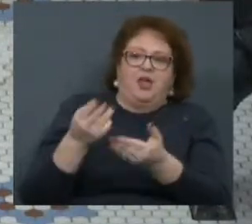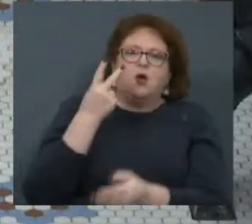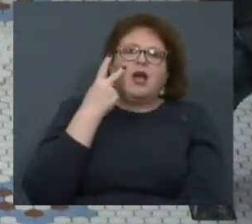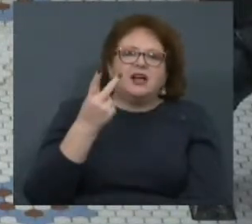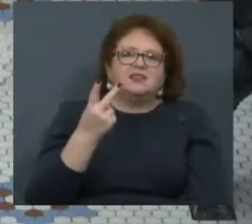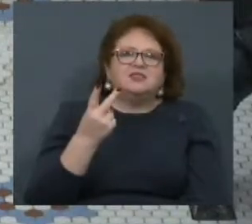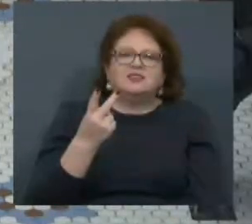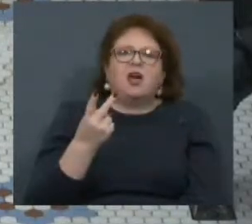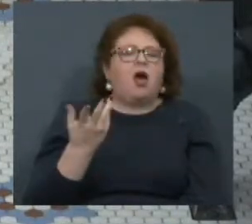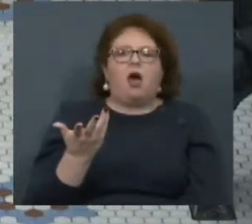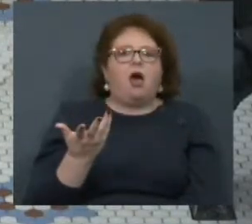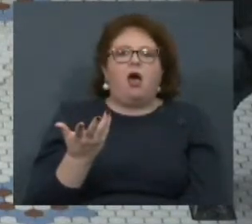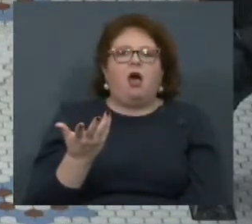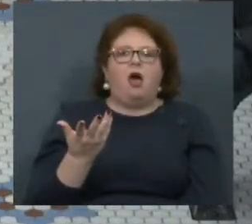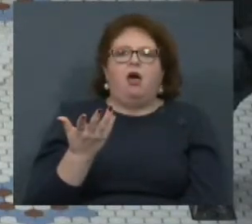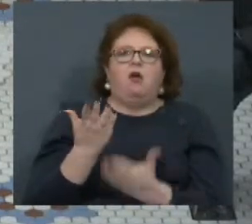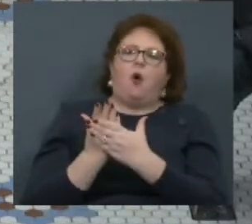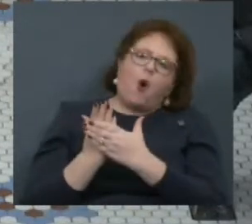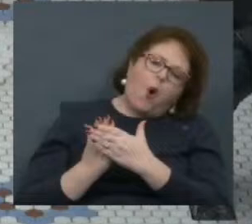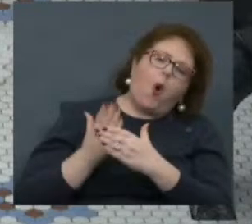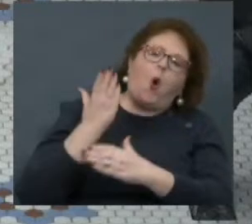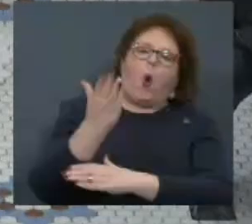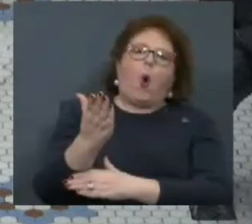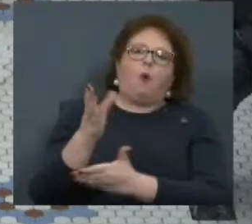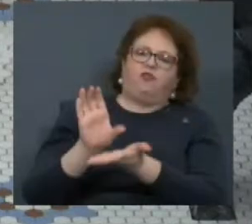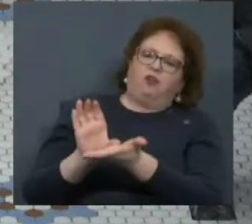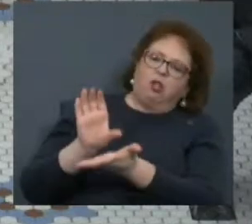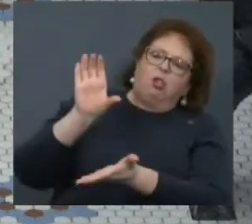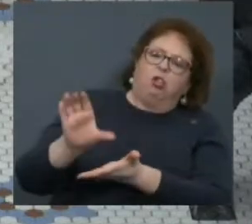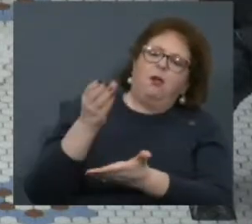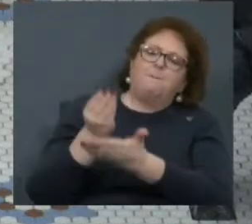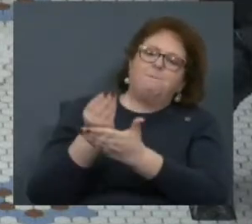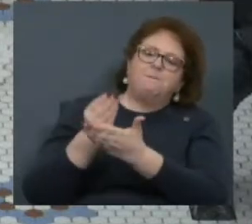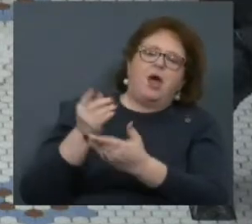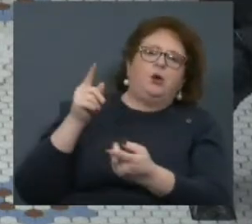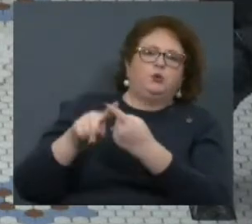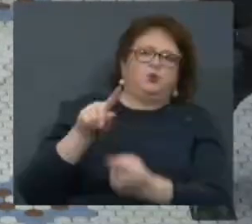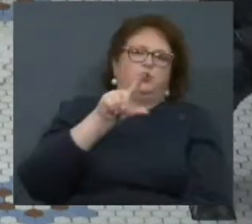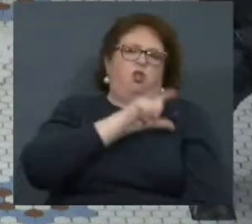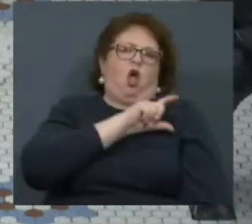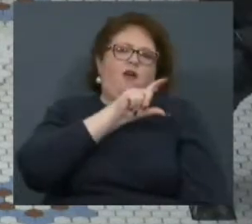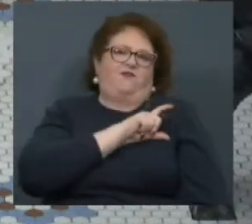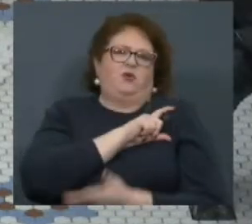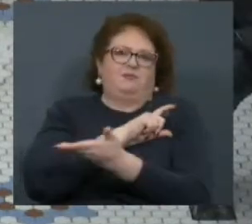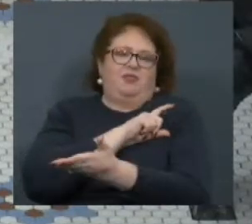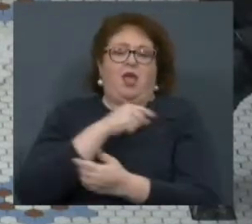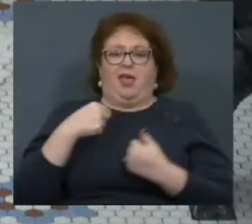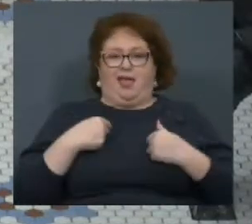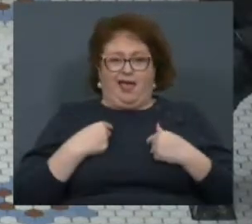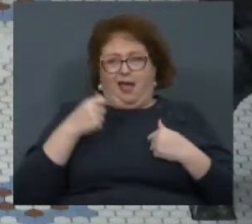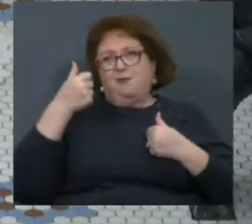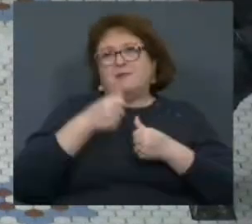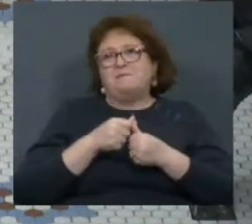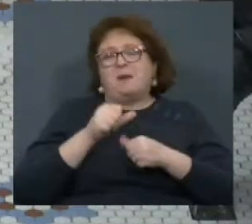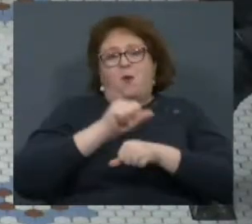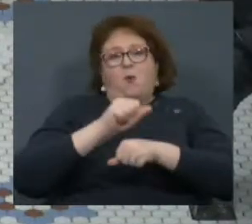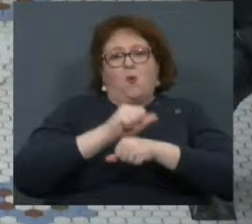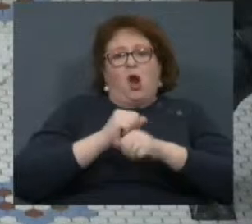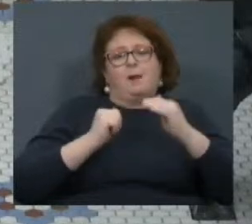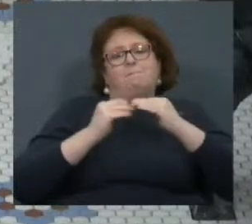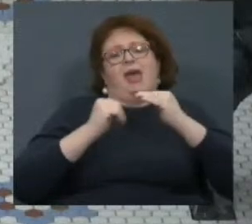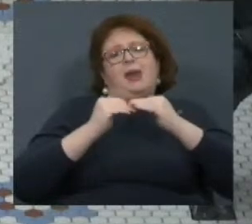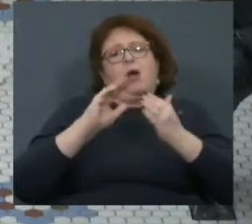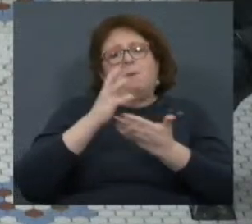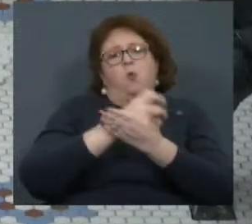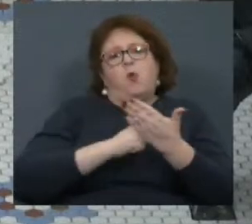an over-resourced law enforcement situation. Like minimum wage at the time was $7.25. I was working